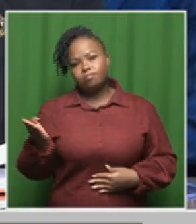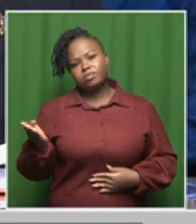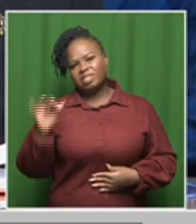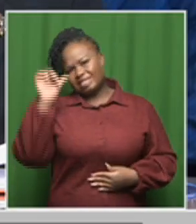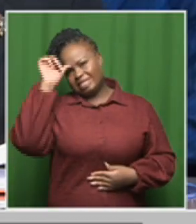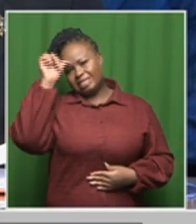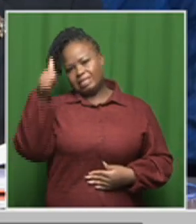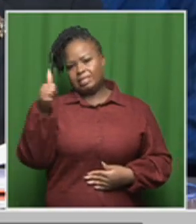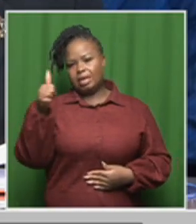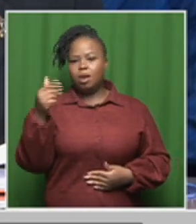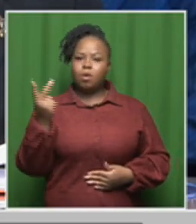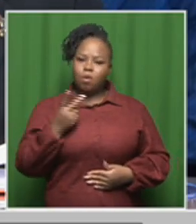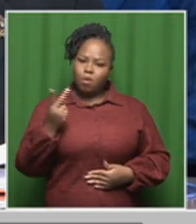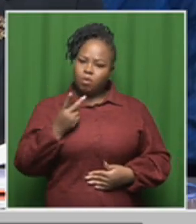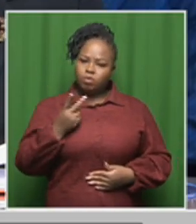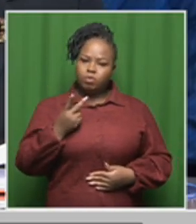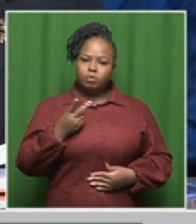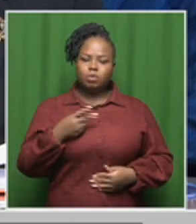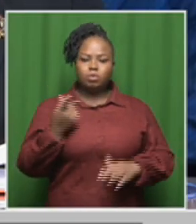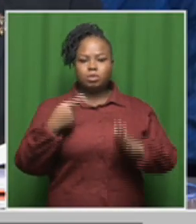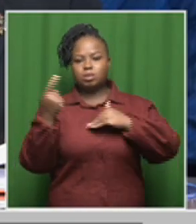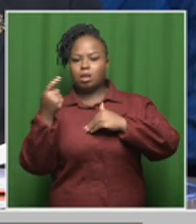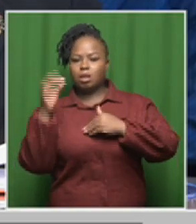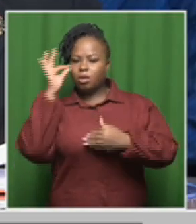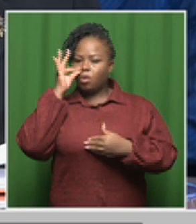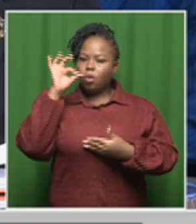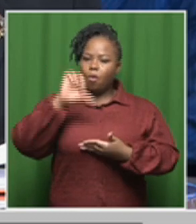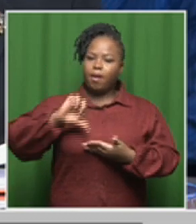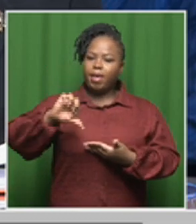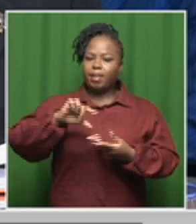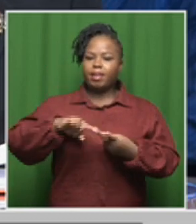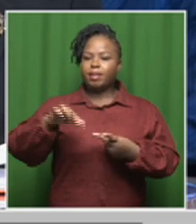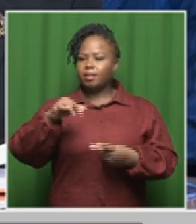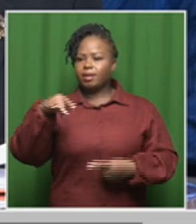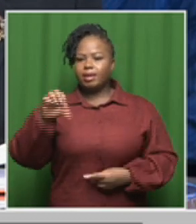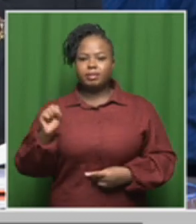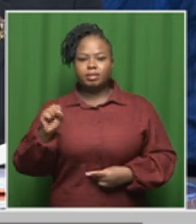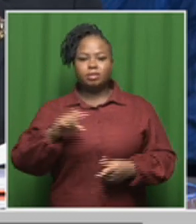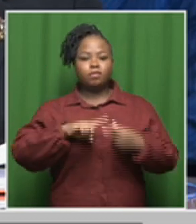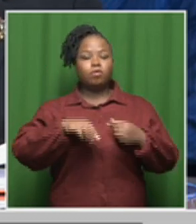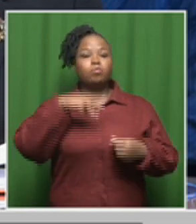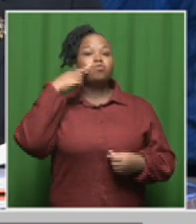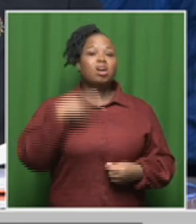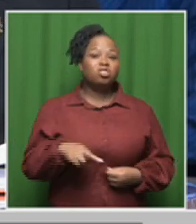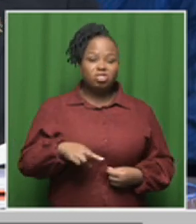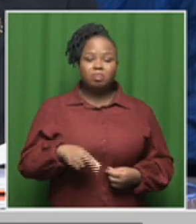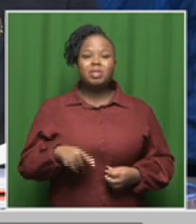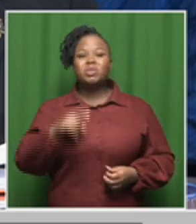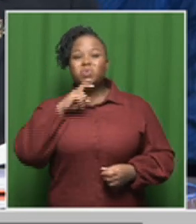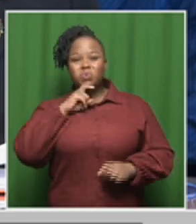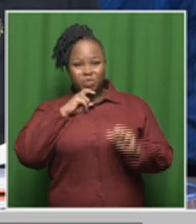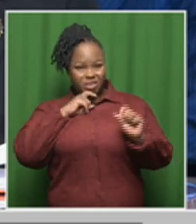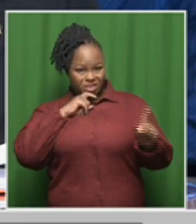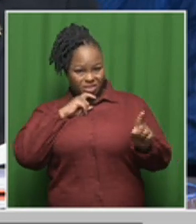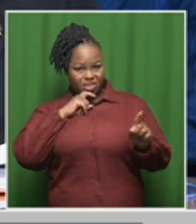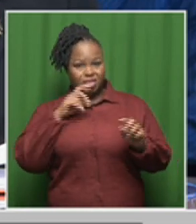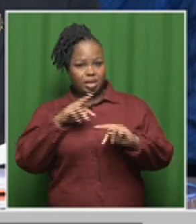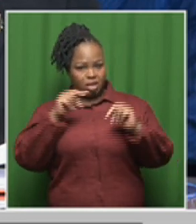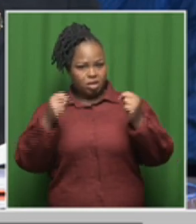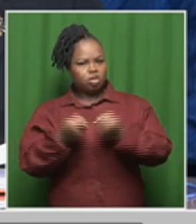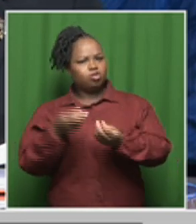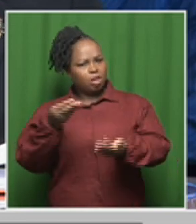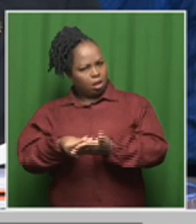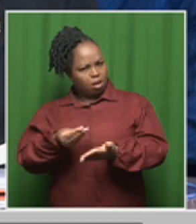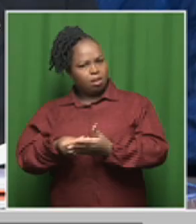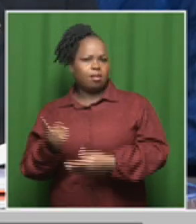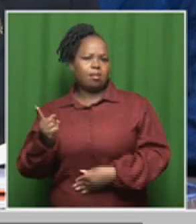India has been exporting oil and gas from Russia, and they've been using the national currencies.